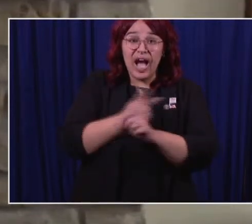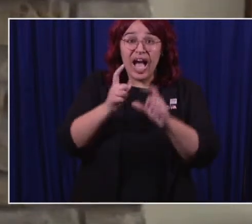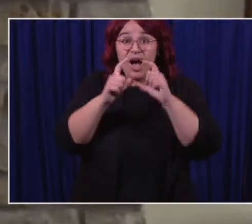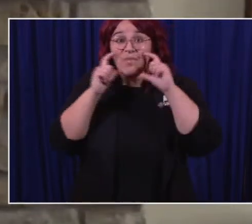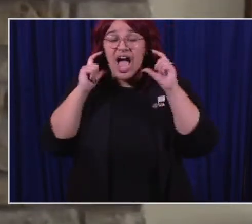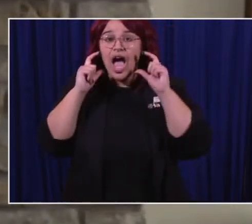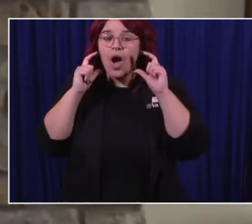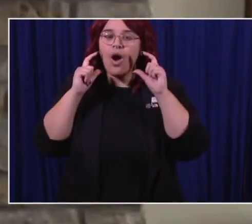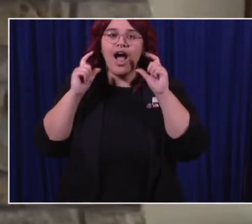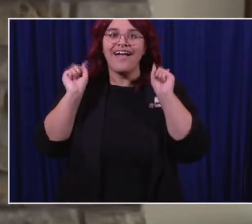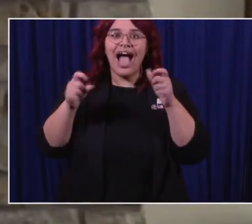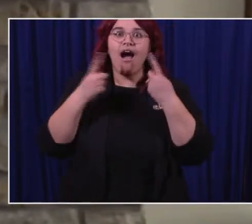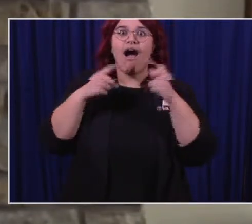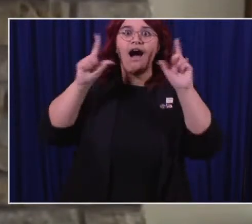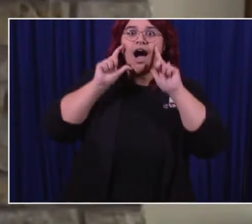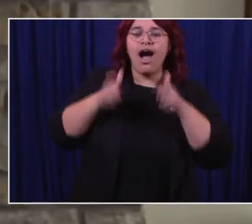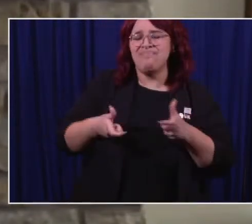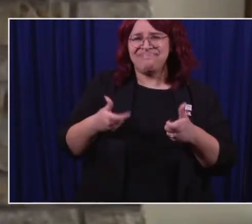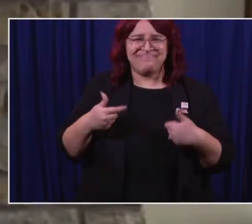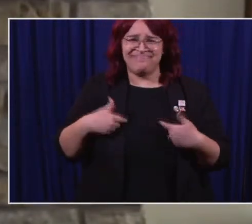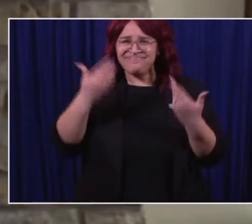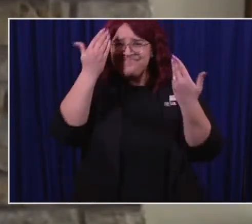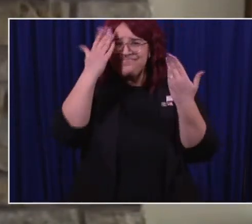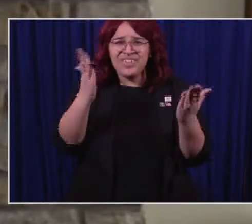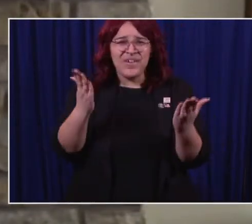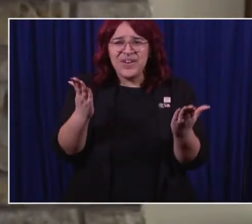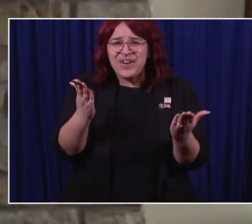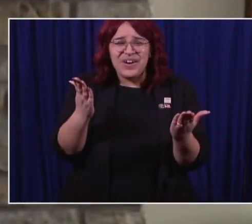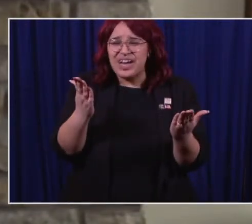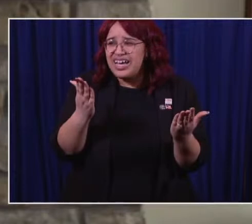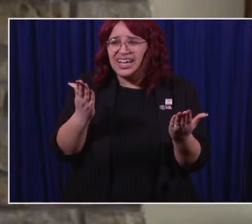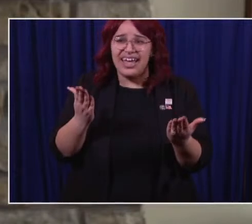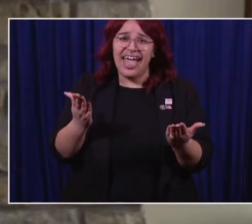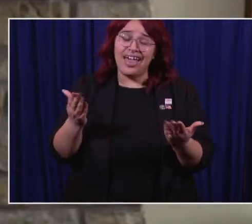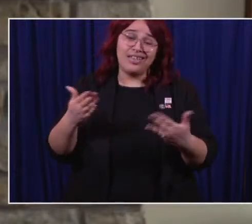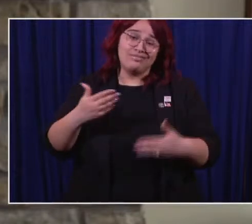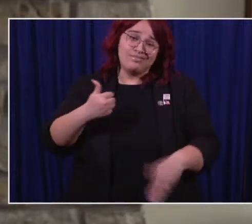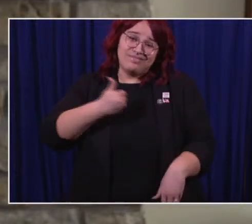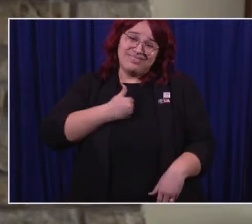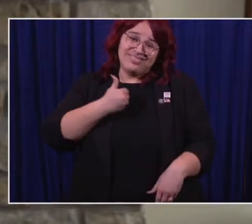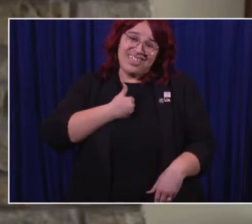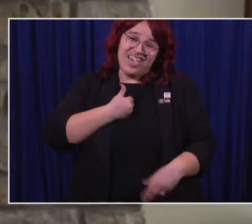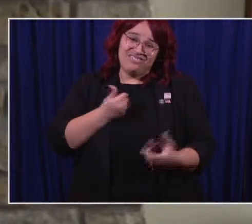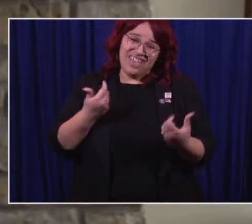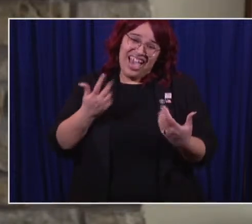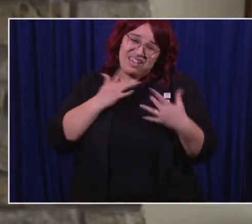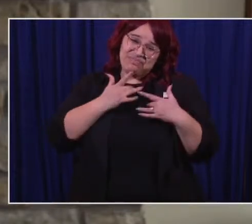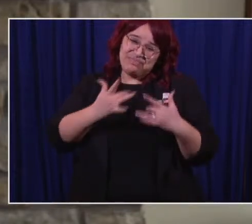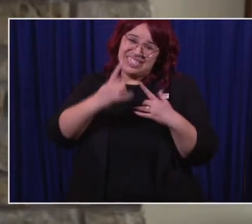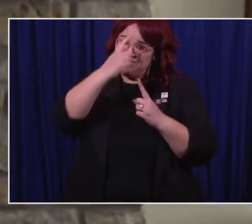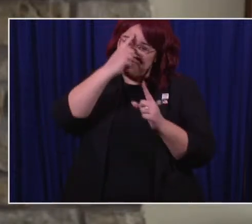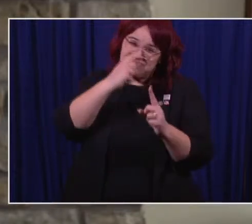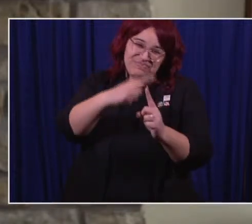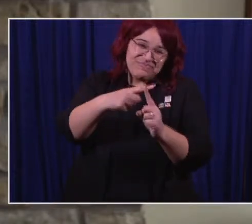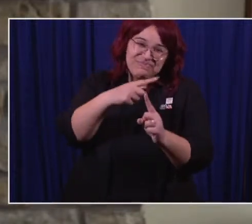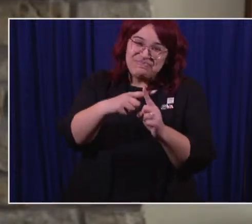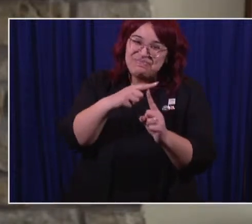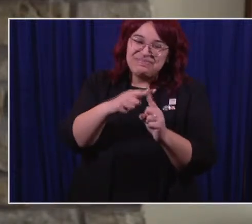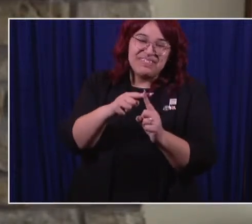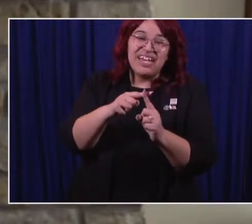And I'm more optimistic than that. And I'm kind of an optimistic person. So I look to the future. I look